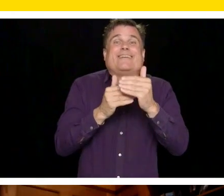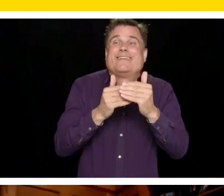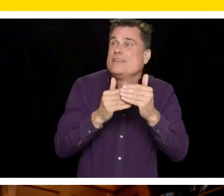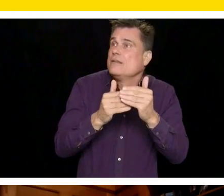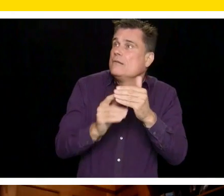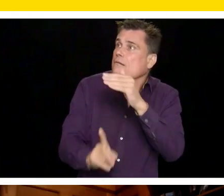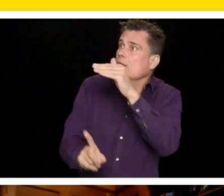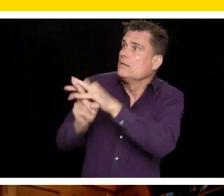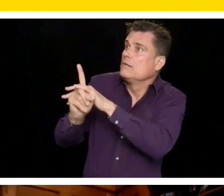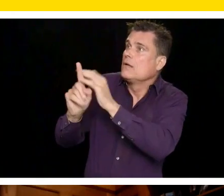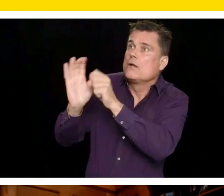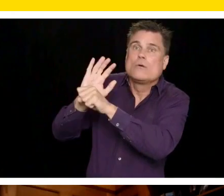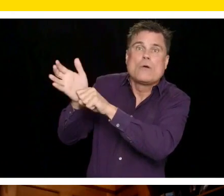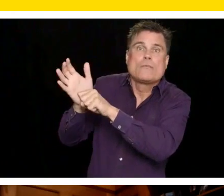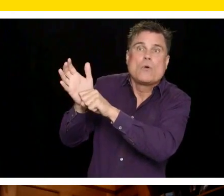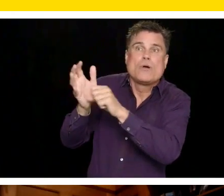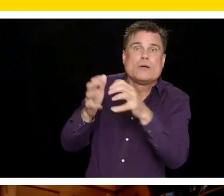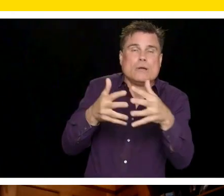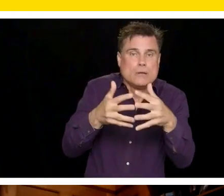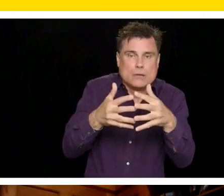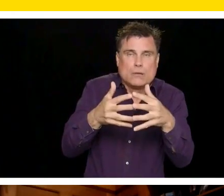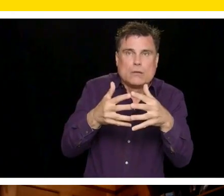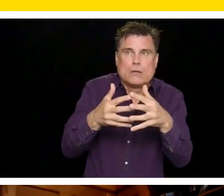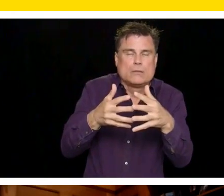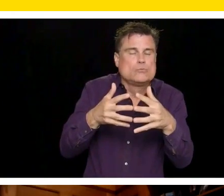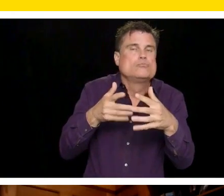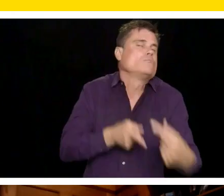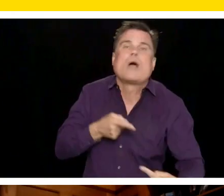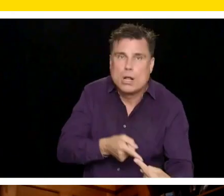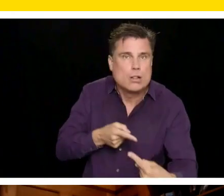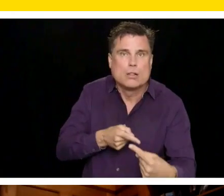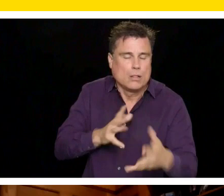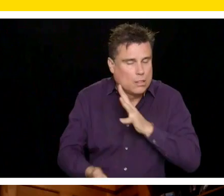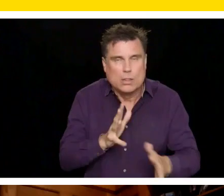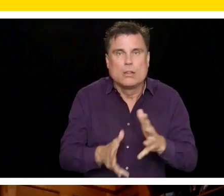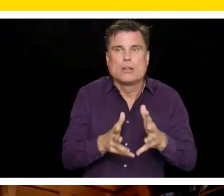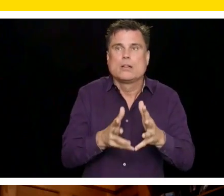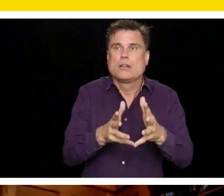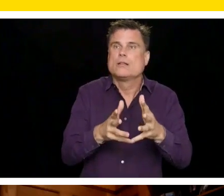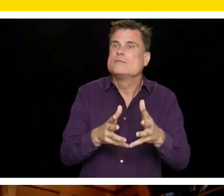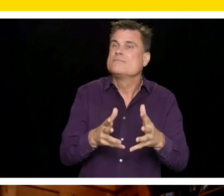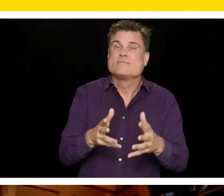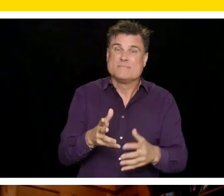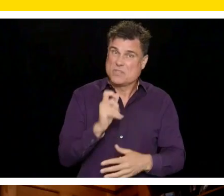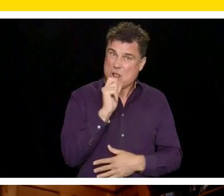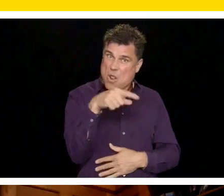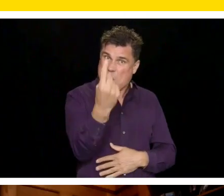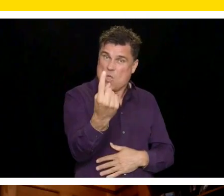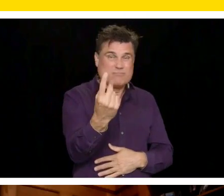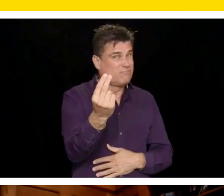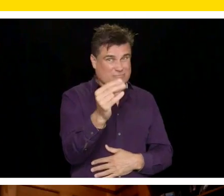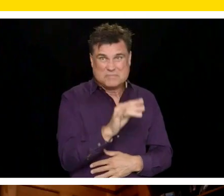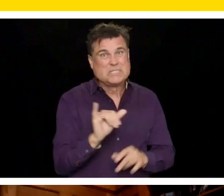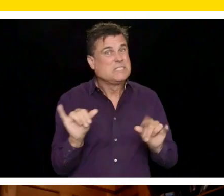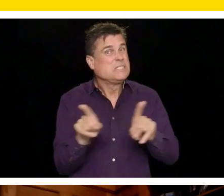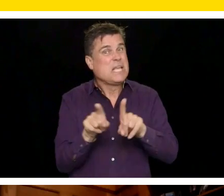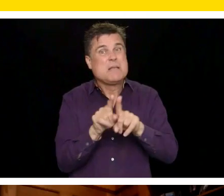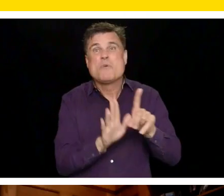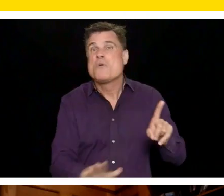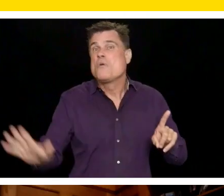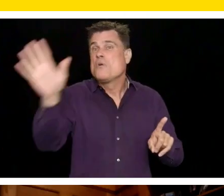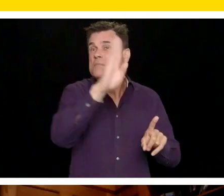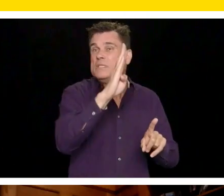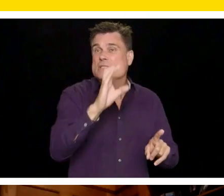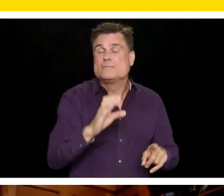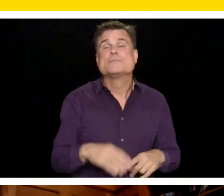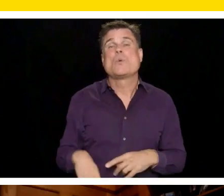Small Business BC, we've been actively partnering with the province and the federal government to extend support to businesses to help them navigate during